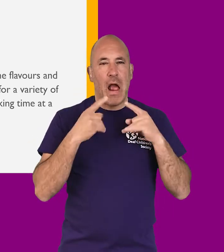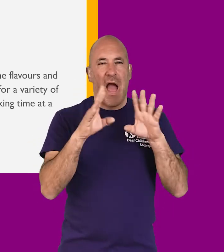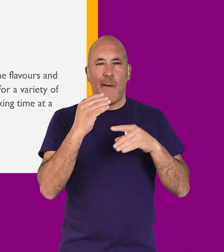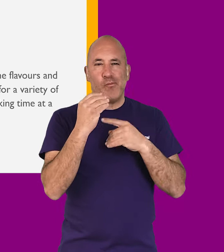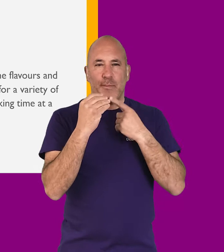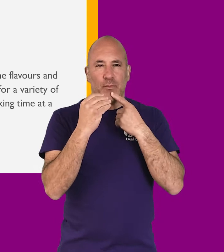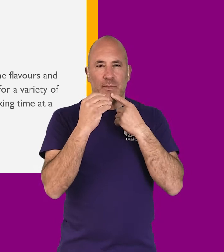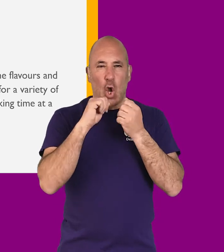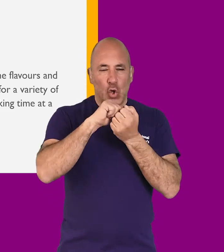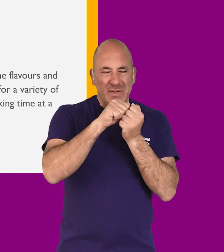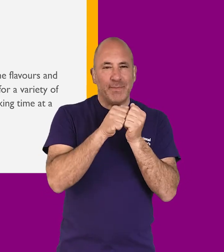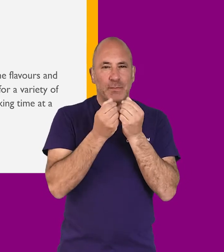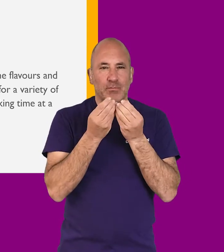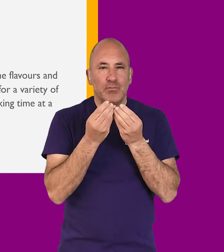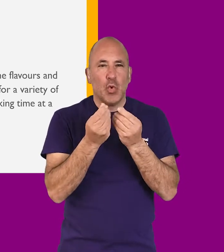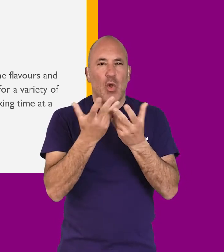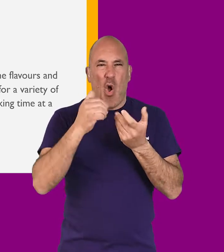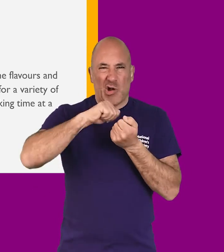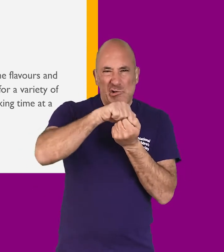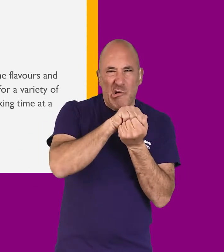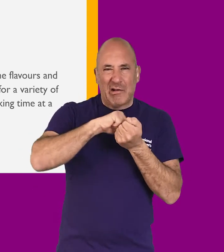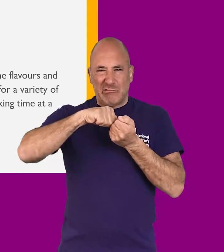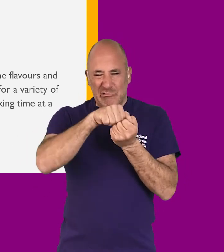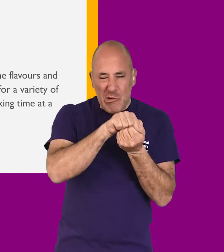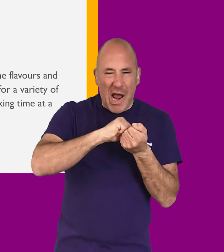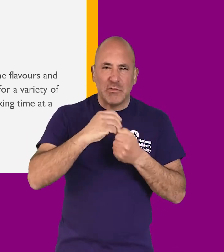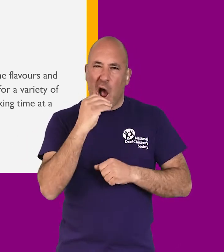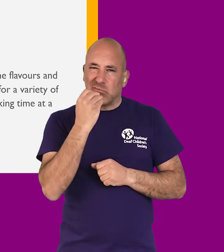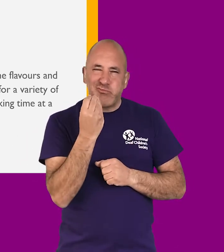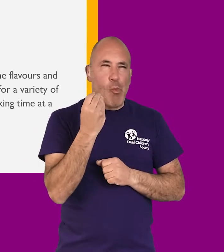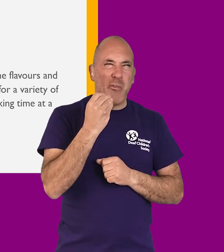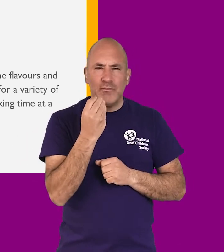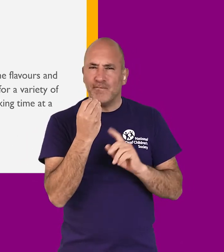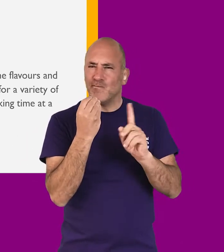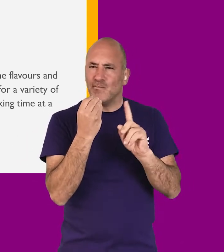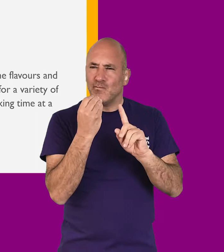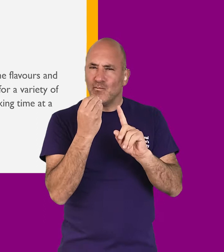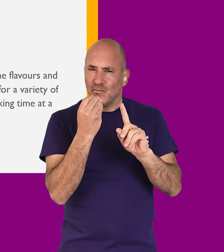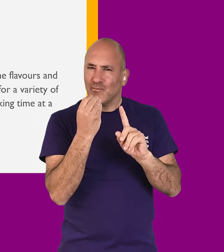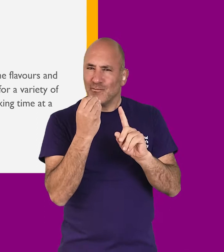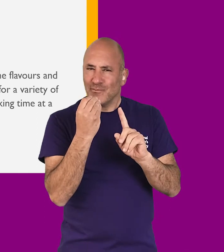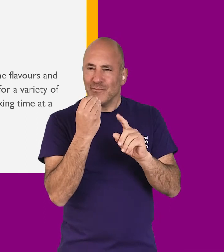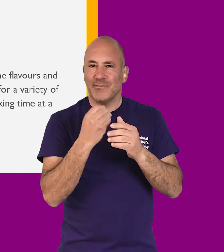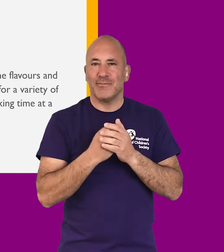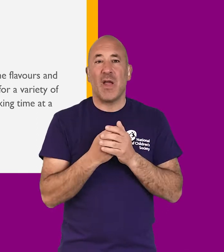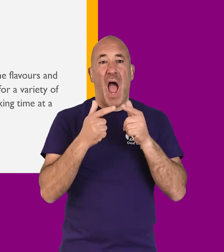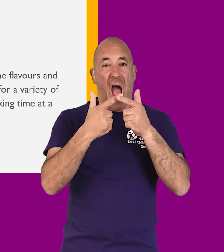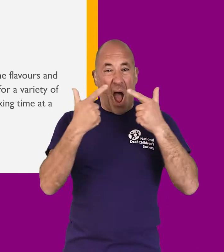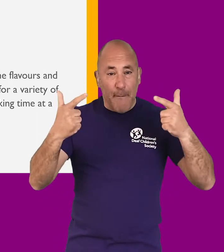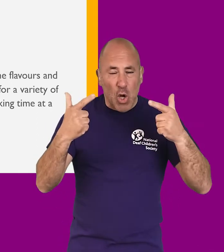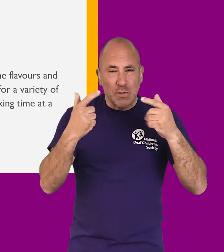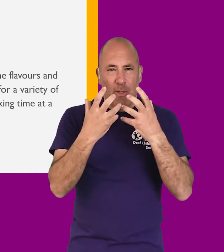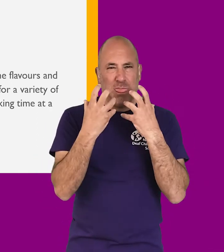mouth? Is it crispy, smooth, crunchy? And of course, bone